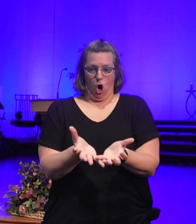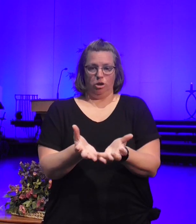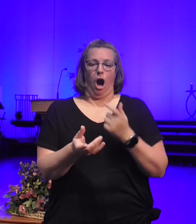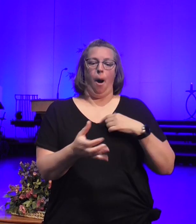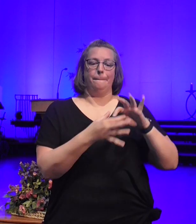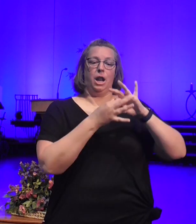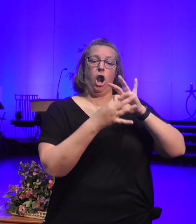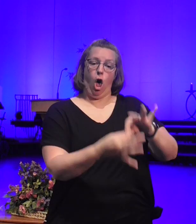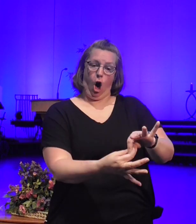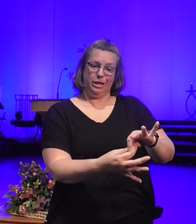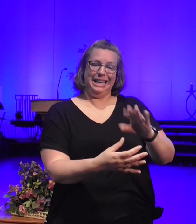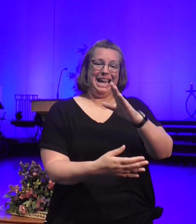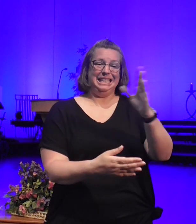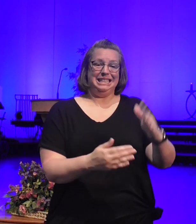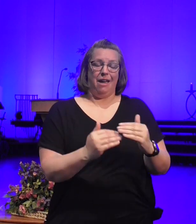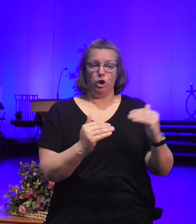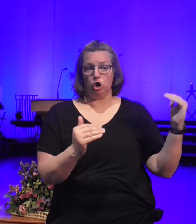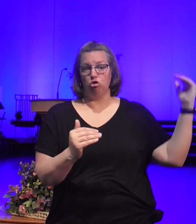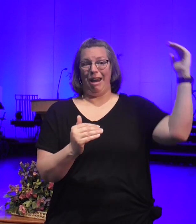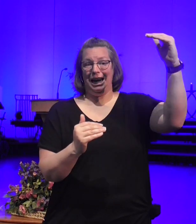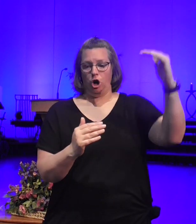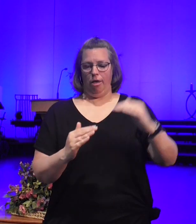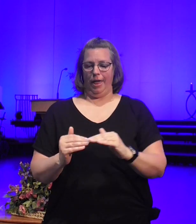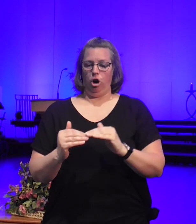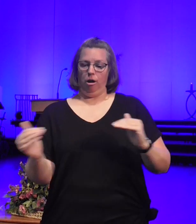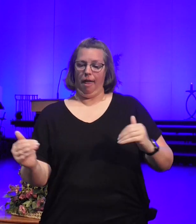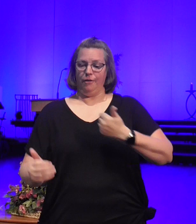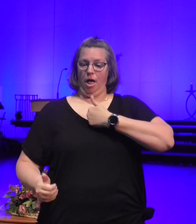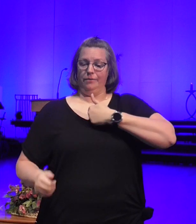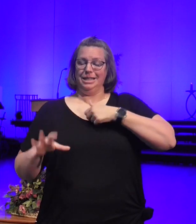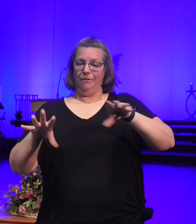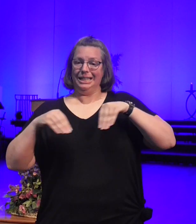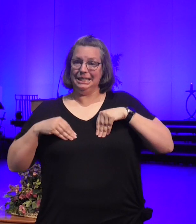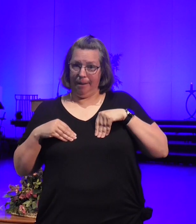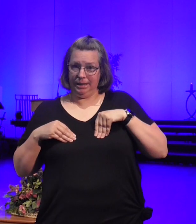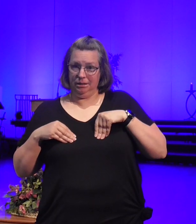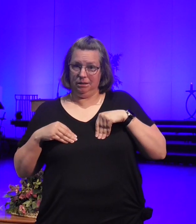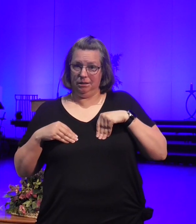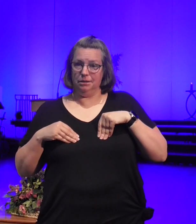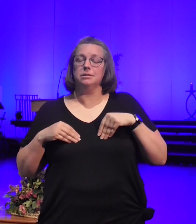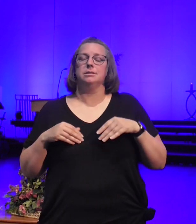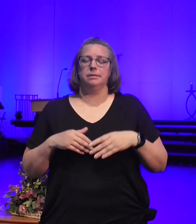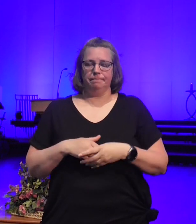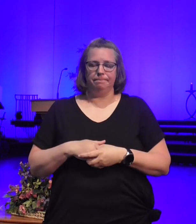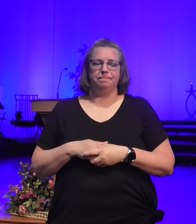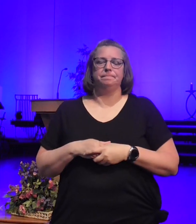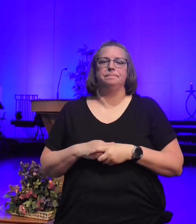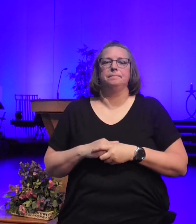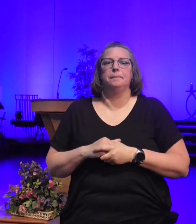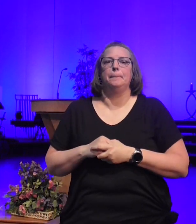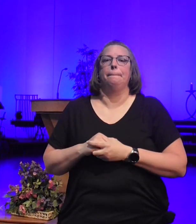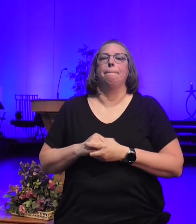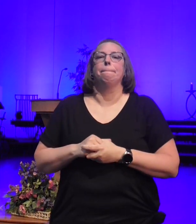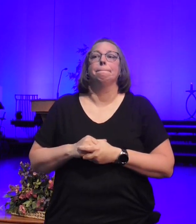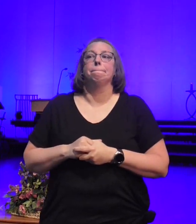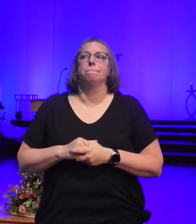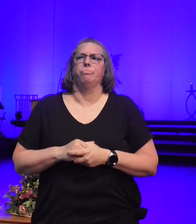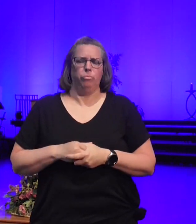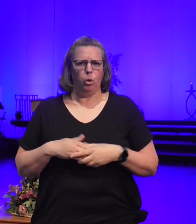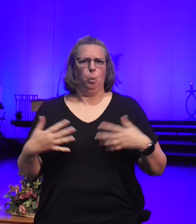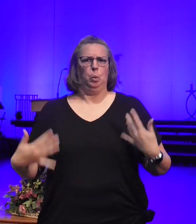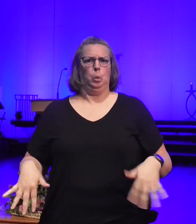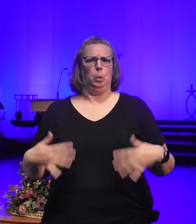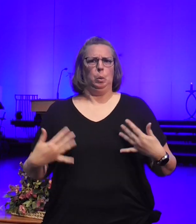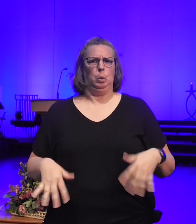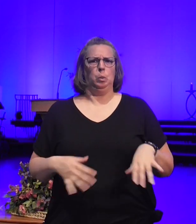of self-acceptance. Our sense of belonging can never be greater than our self-acceptance. What